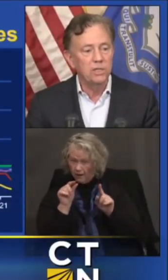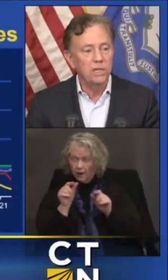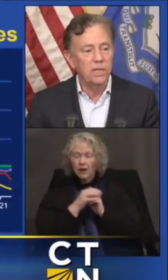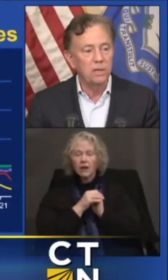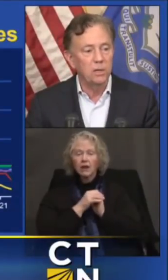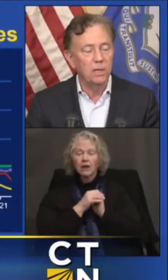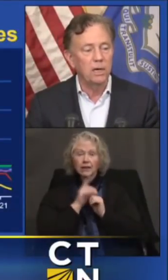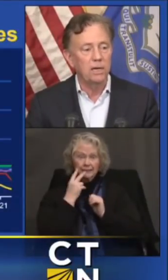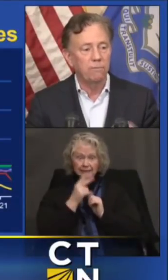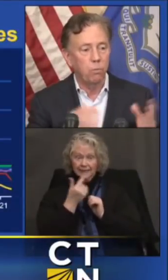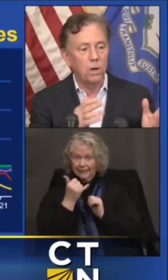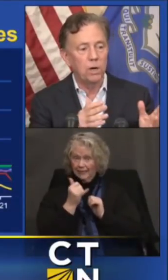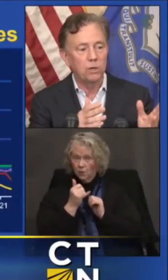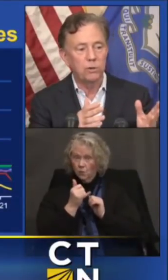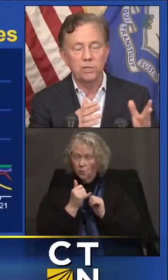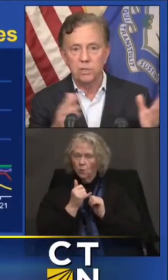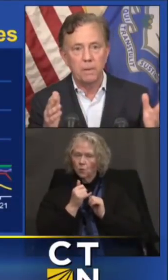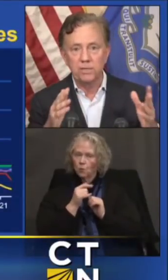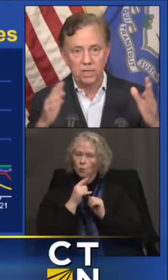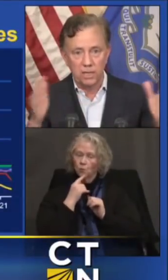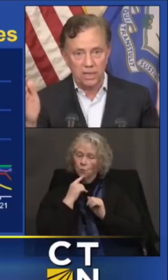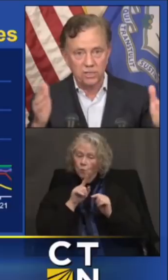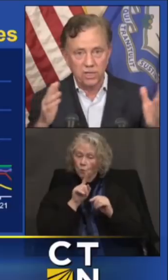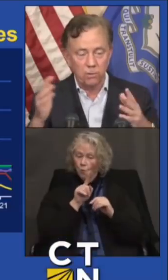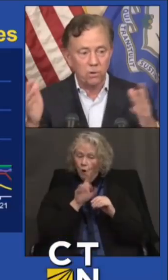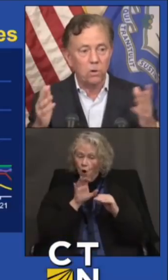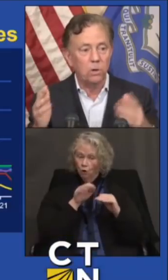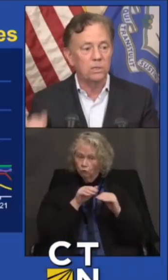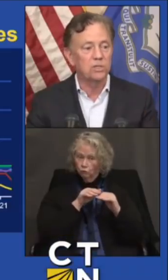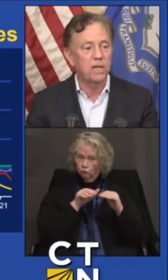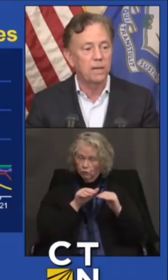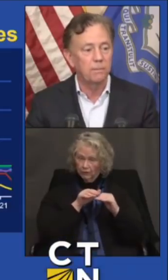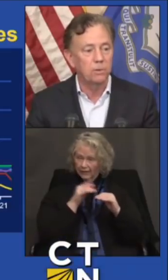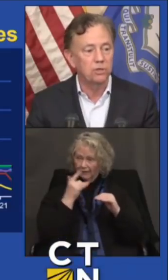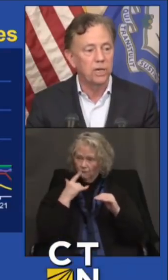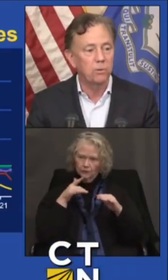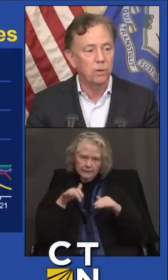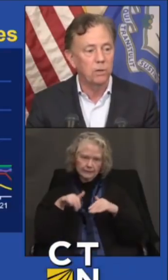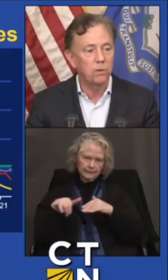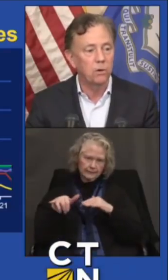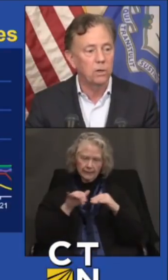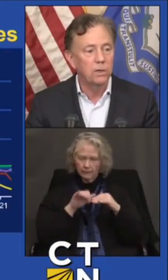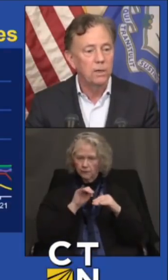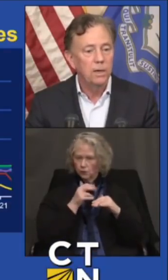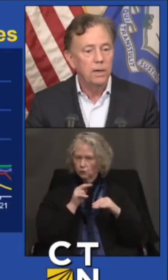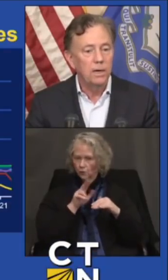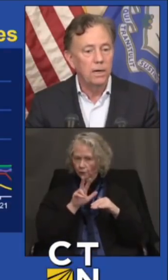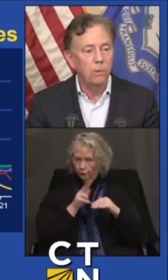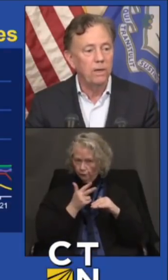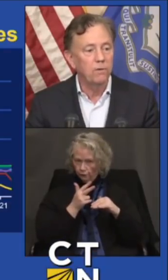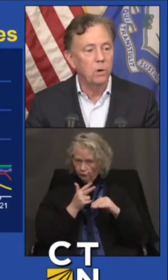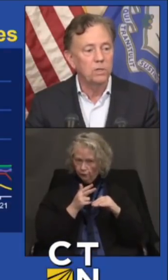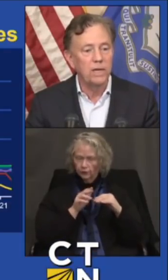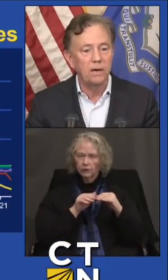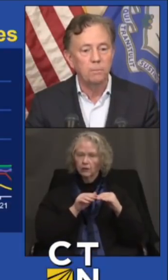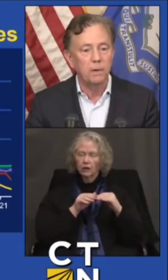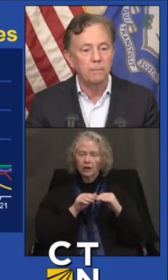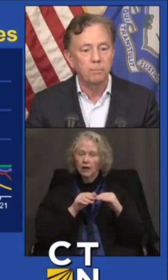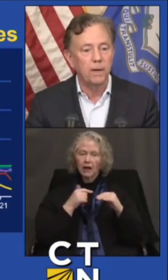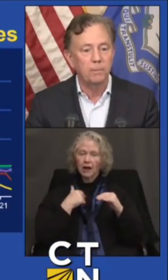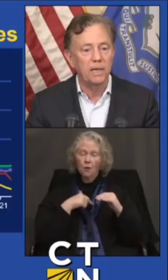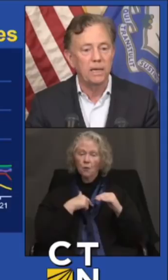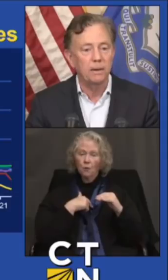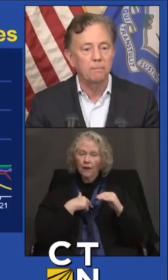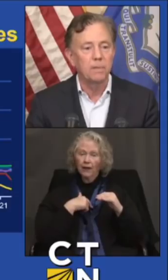you can see the yellow line, if 100 is the baseline, let's say we're all at the same on January 3rd, we have gone down